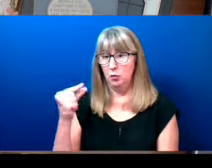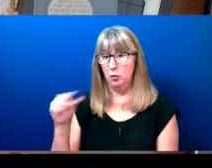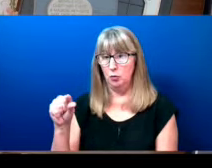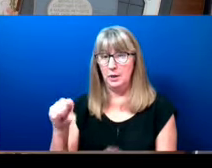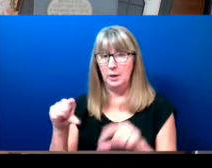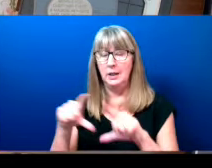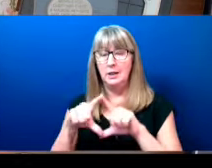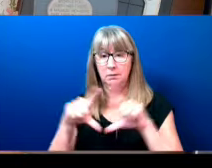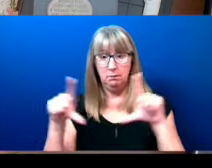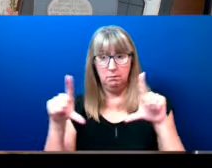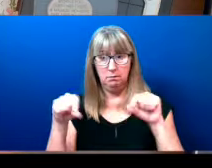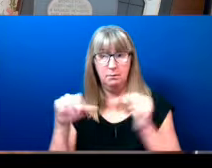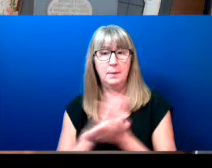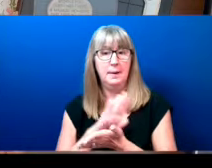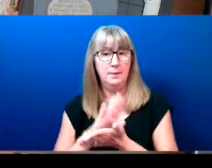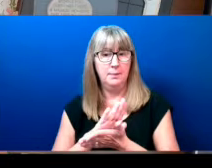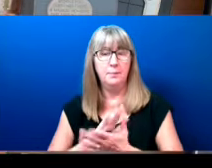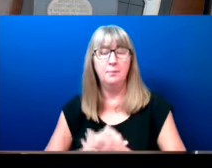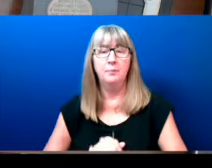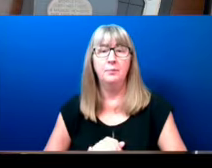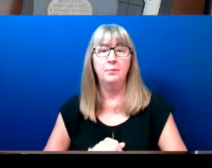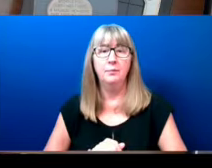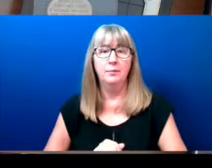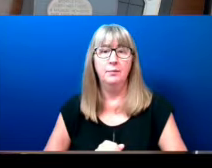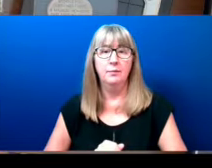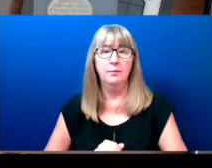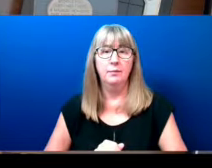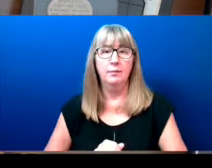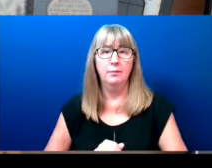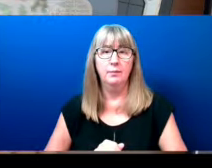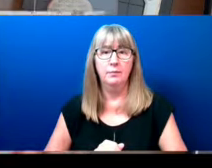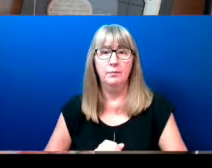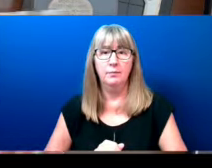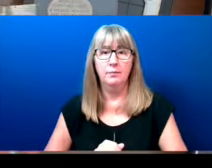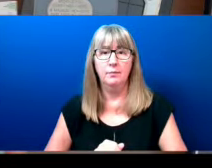So for this card, I used the mint green cardstock.